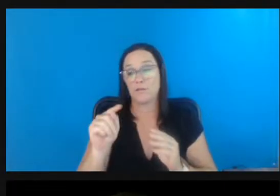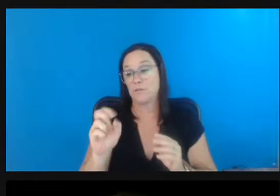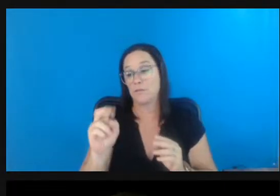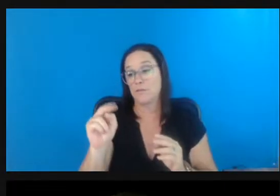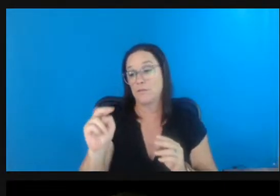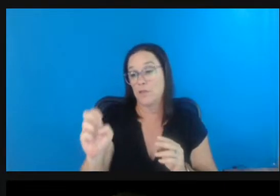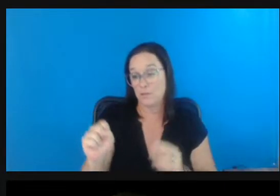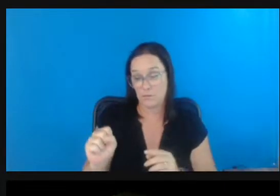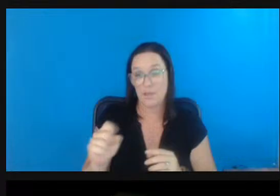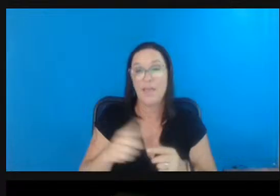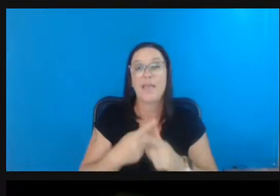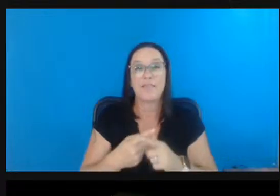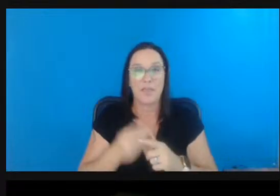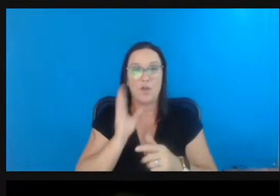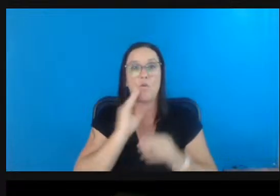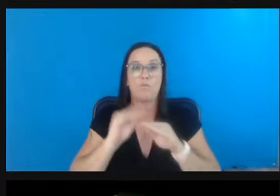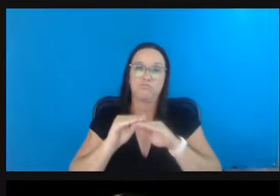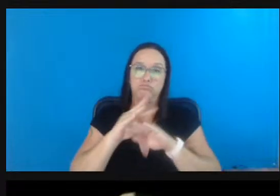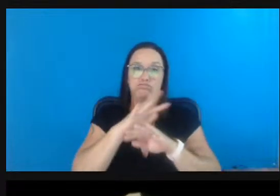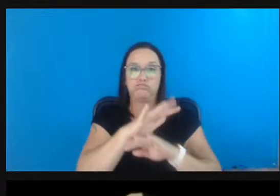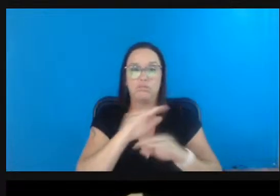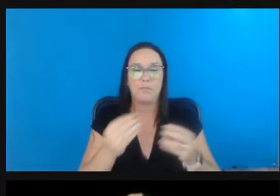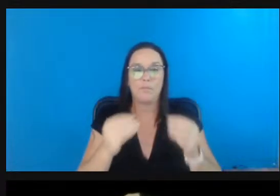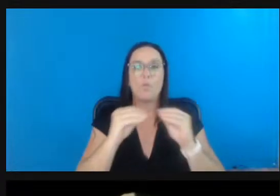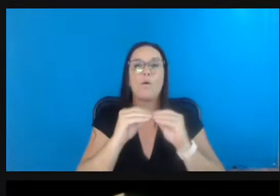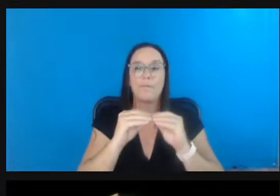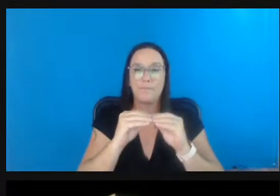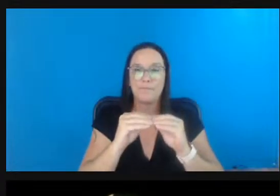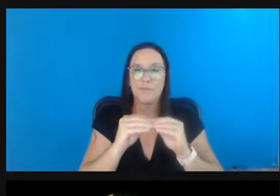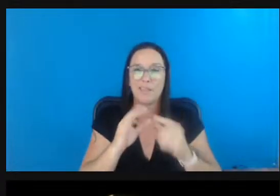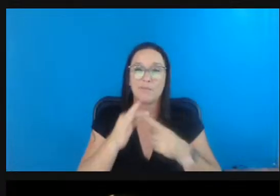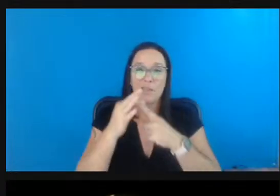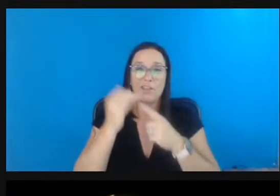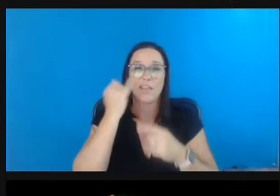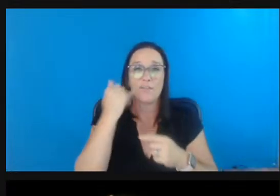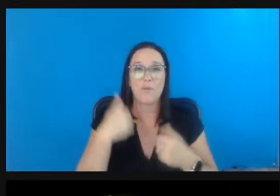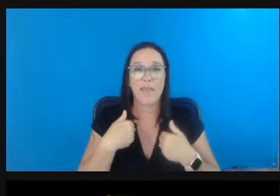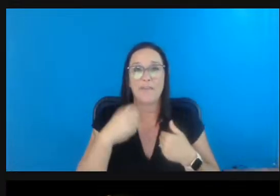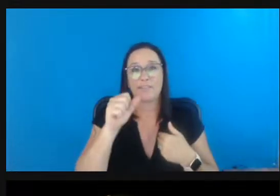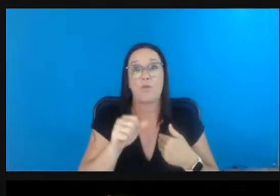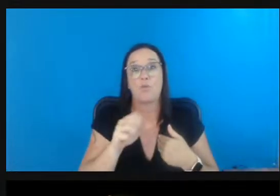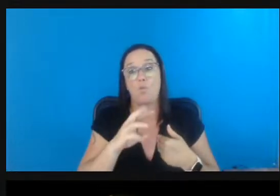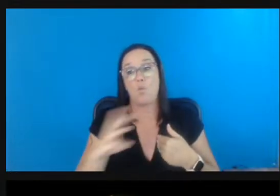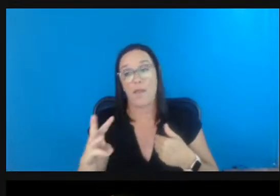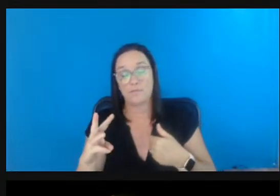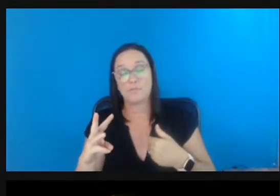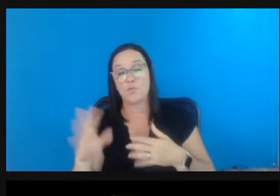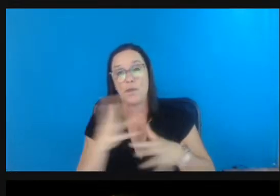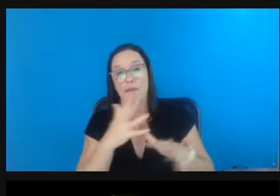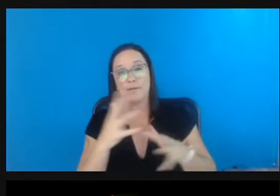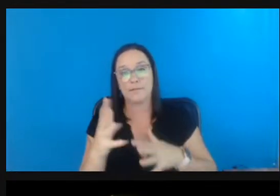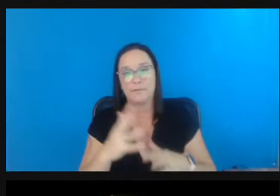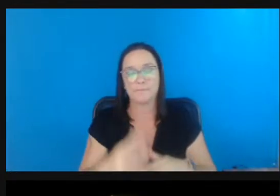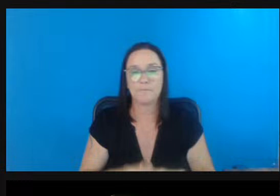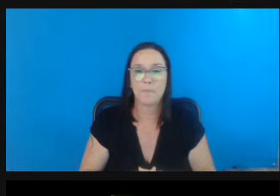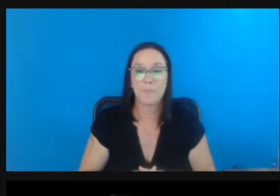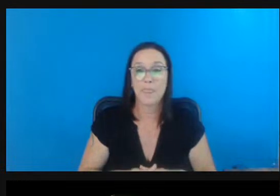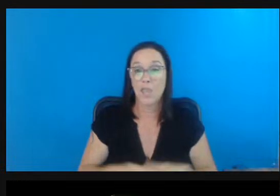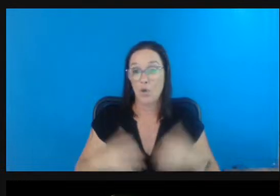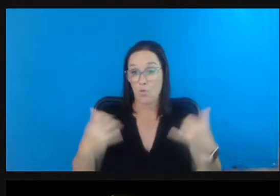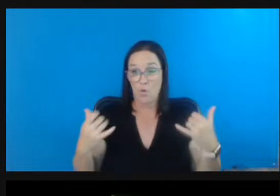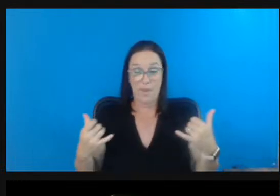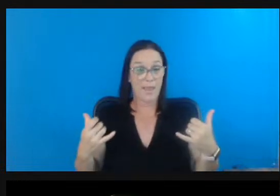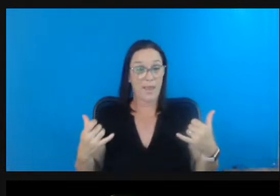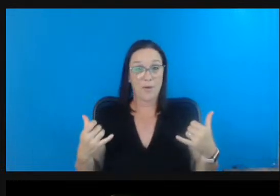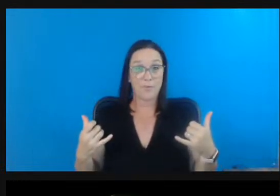larger effect across the island, especially with southeast winds, potentially to the other islands as well. However, right now, while it hasn't